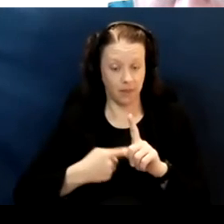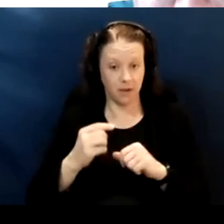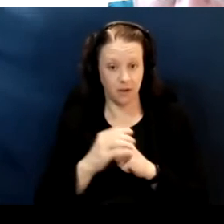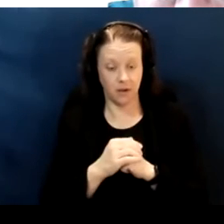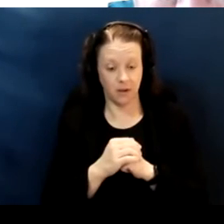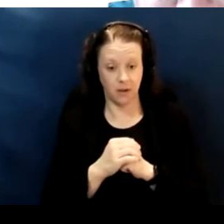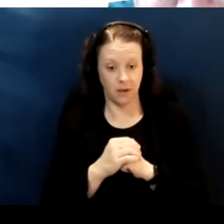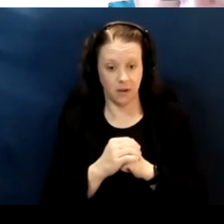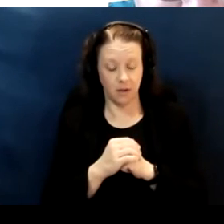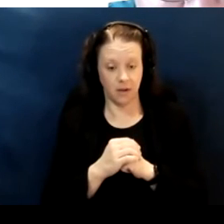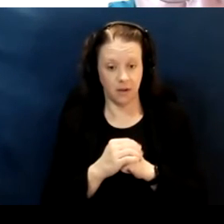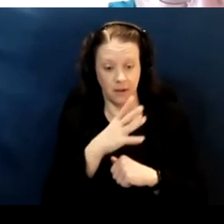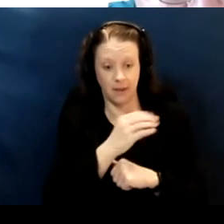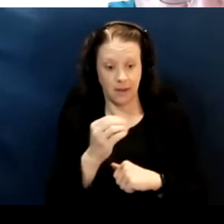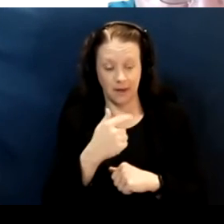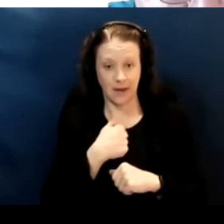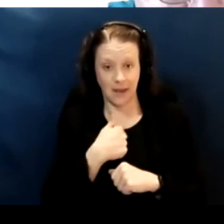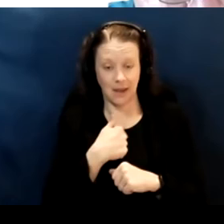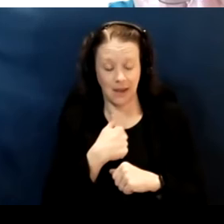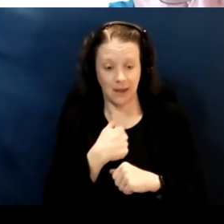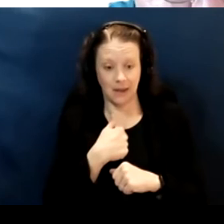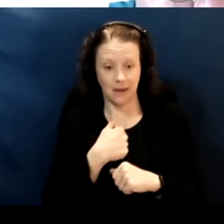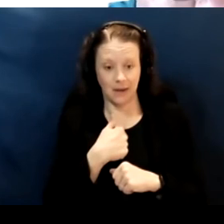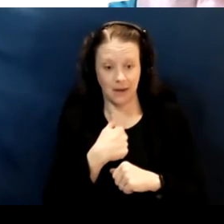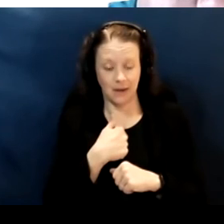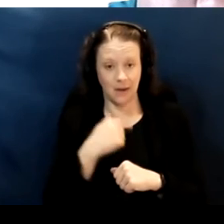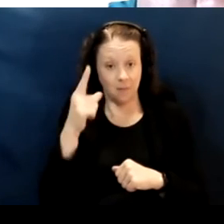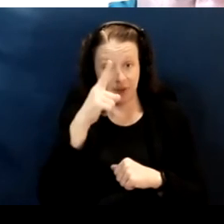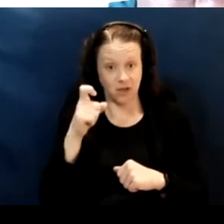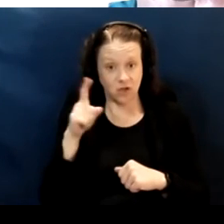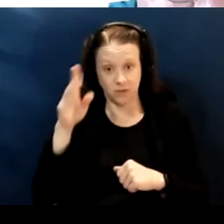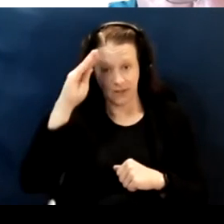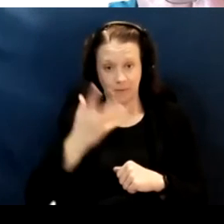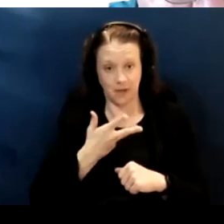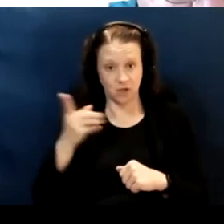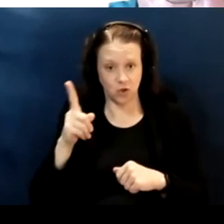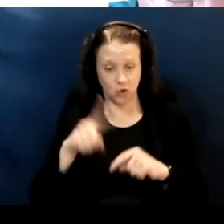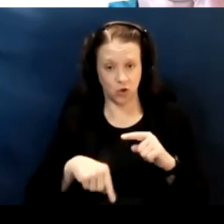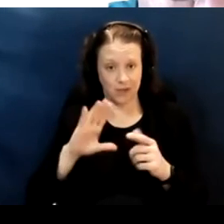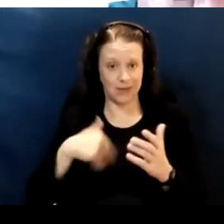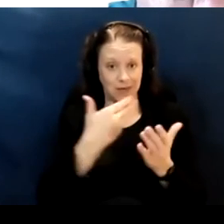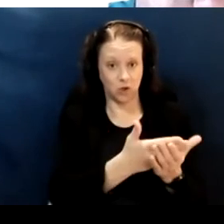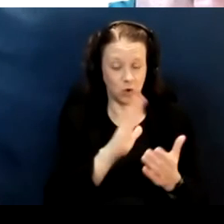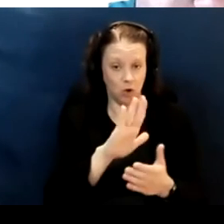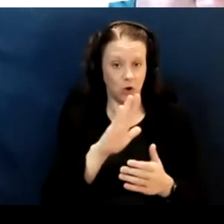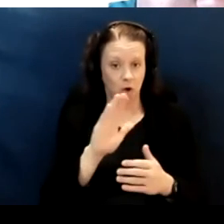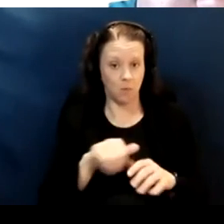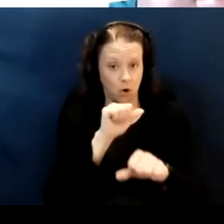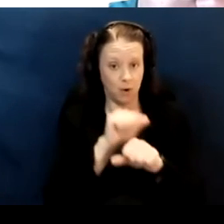And I had to, because she was telling me she couldn't get to her appointment